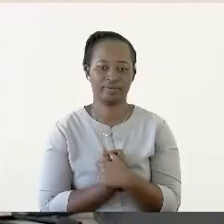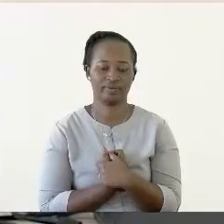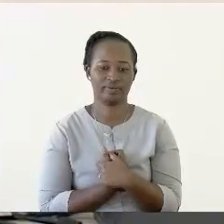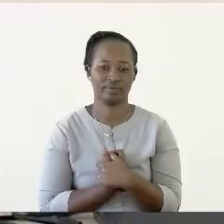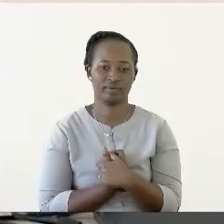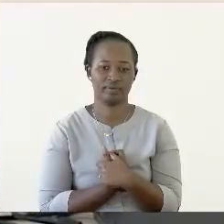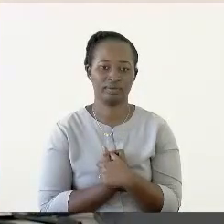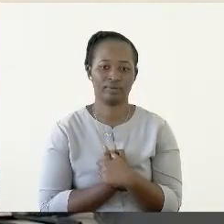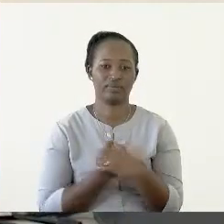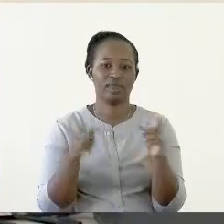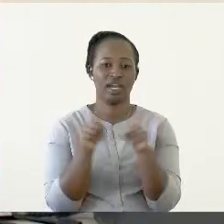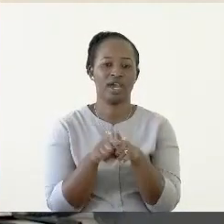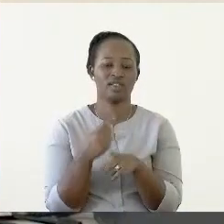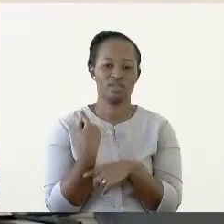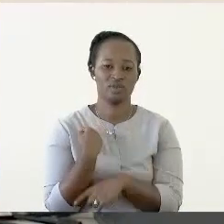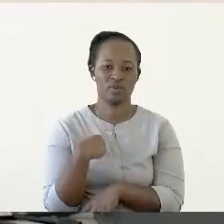And as we